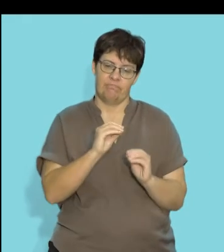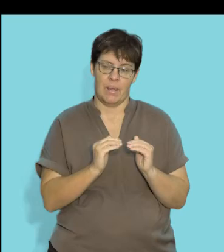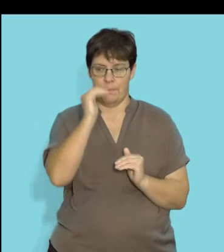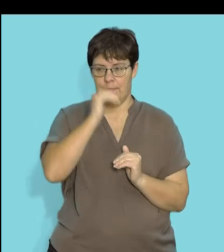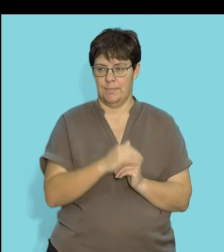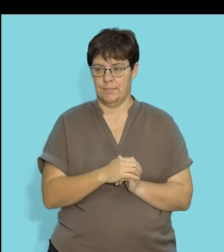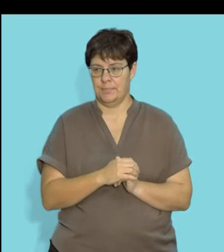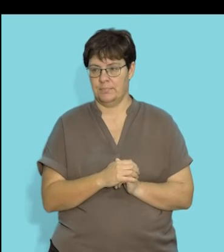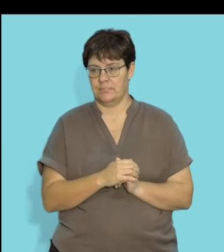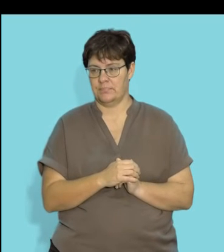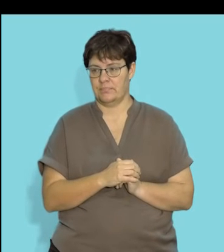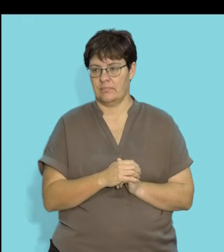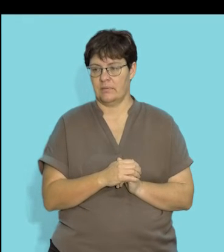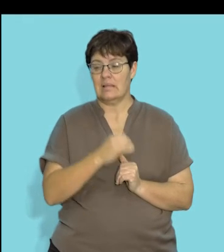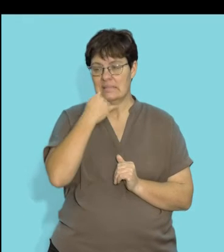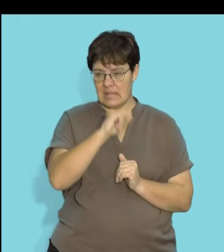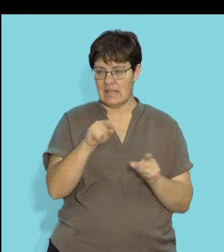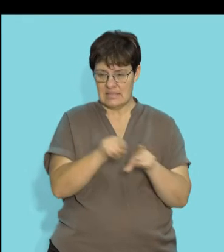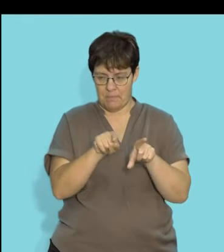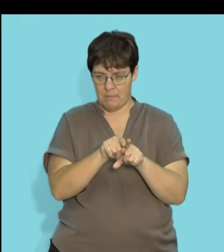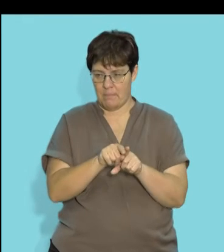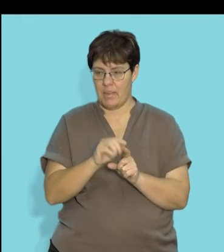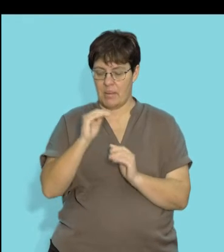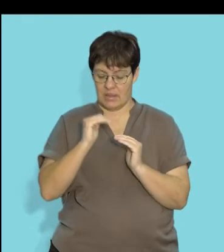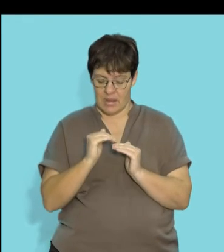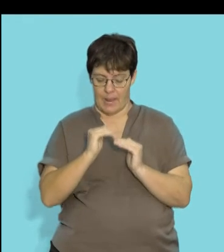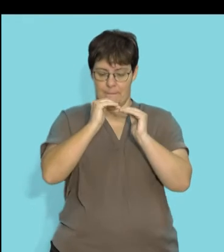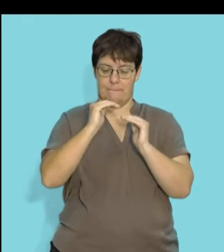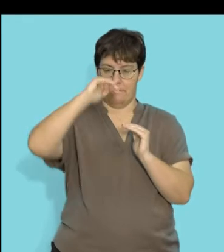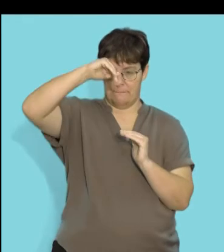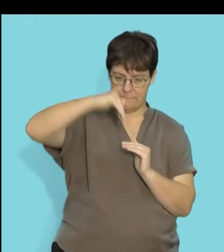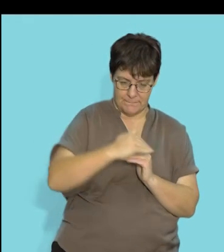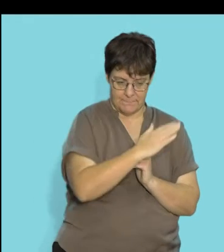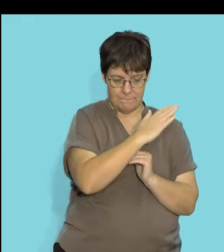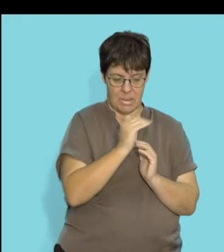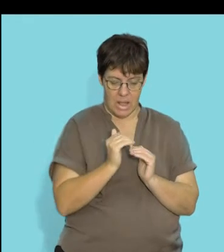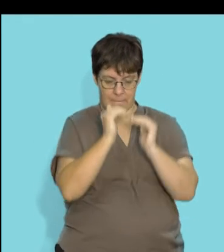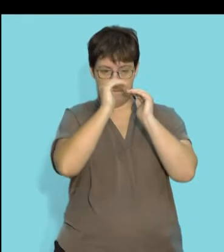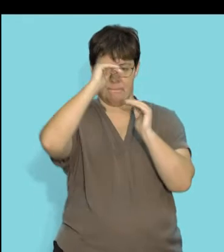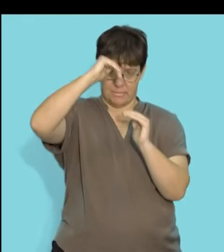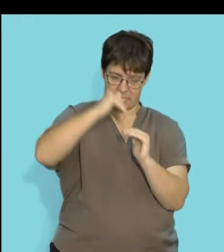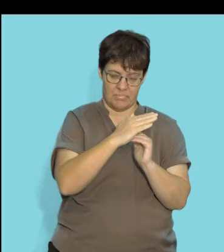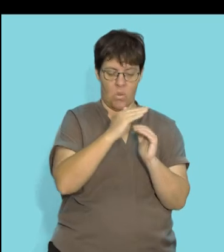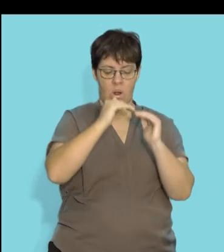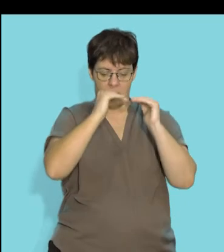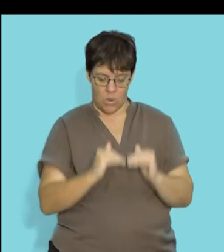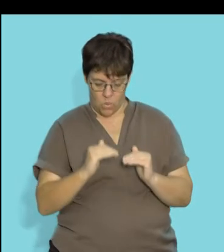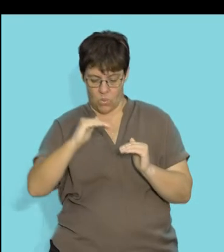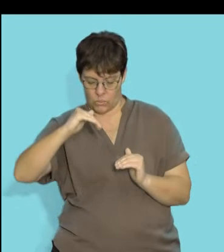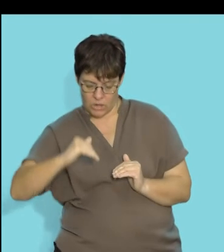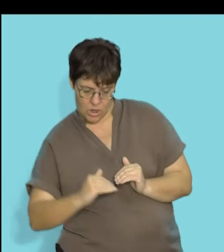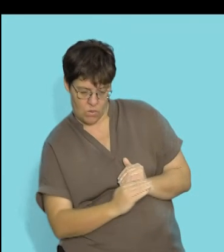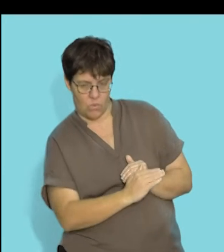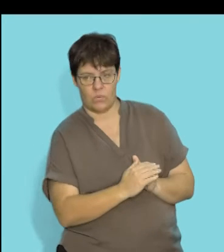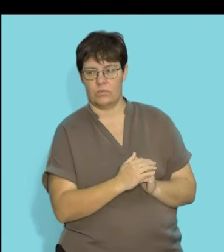I shift it upwards. When I shift it upwards, it will still be the same, but just a bit higher than